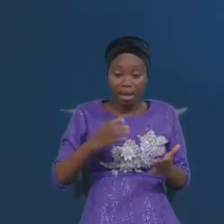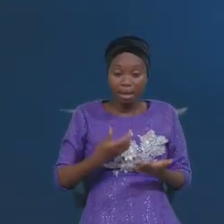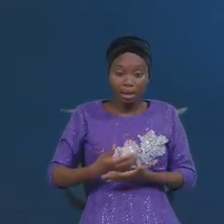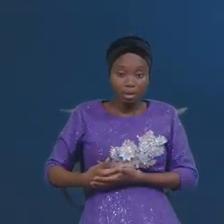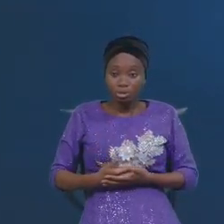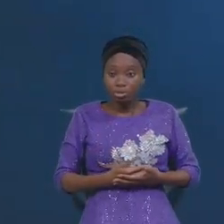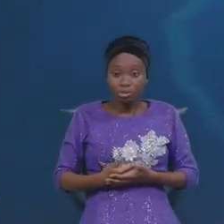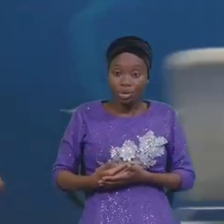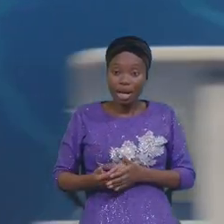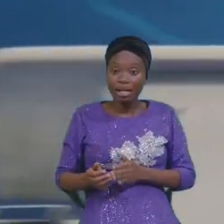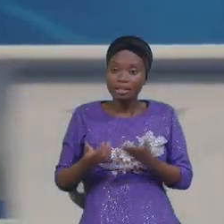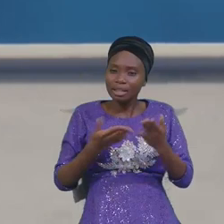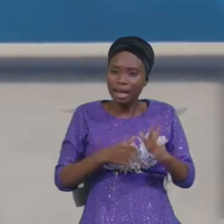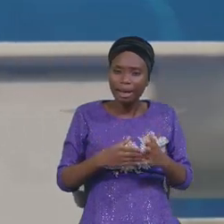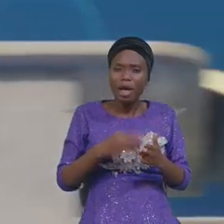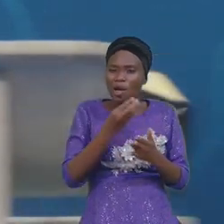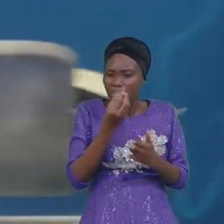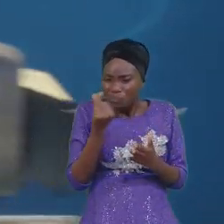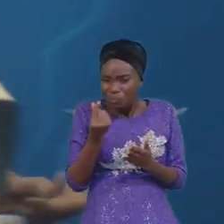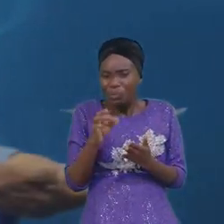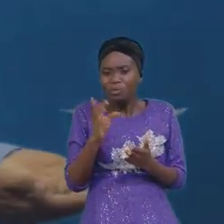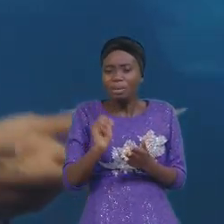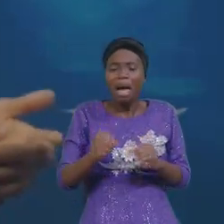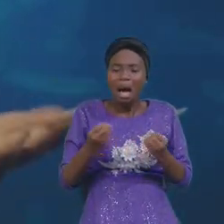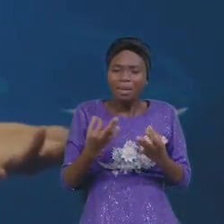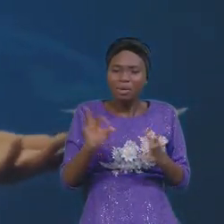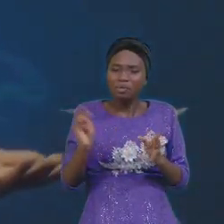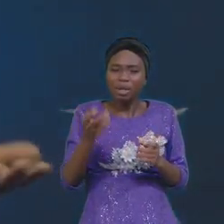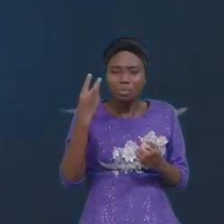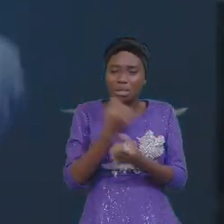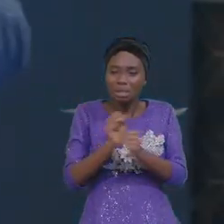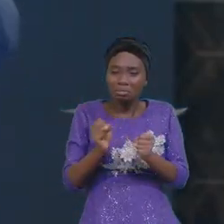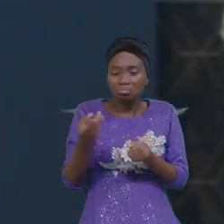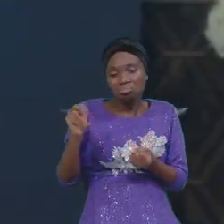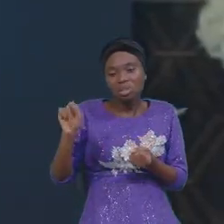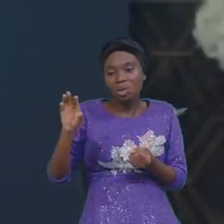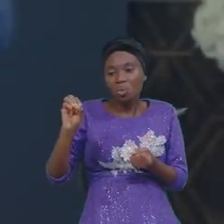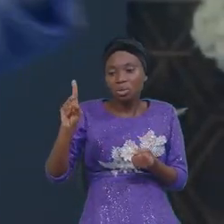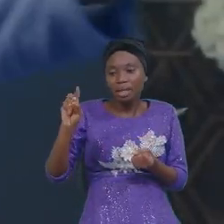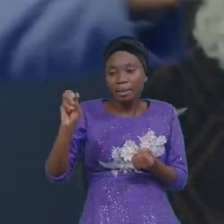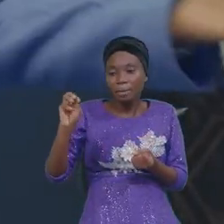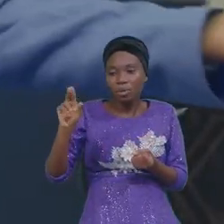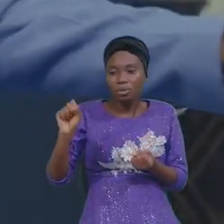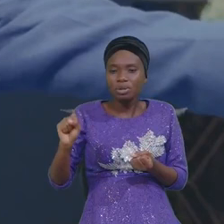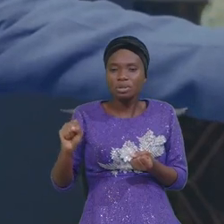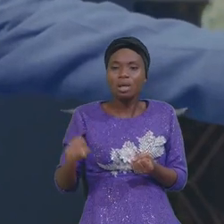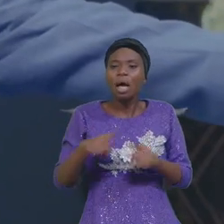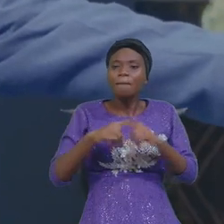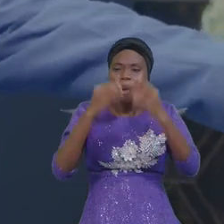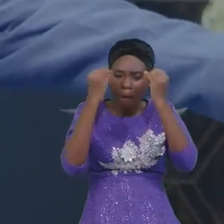few of them. How many of them were saved? Nicodemus, a few of them. But the majority of them were